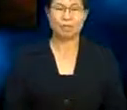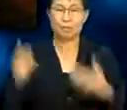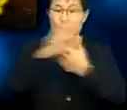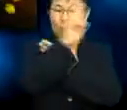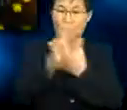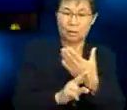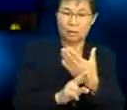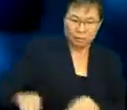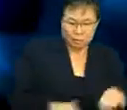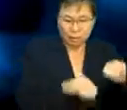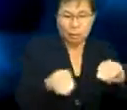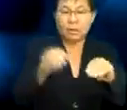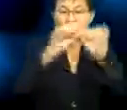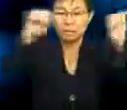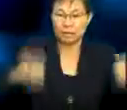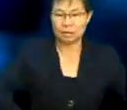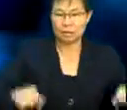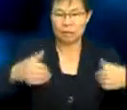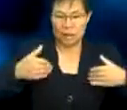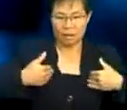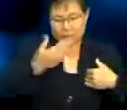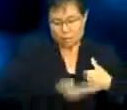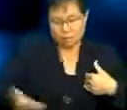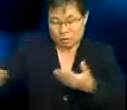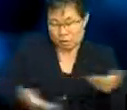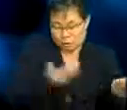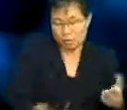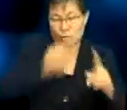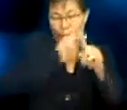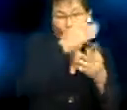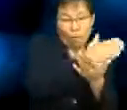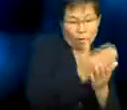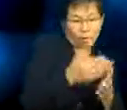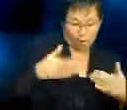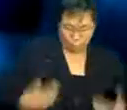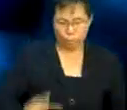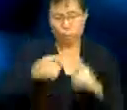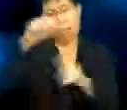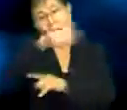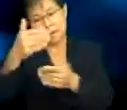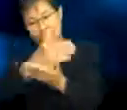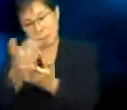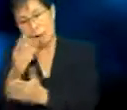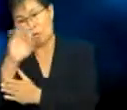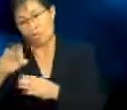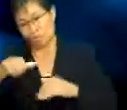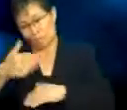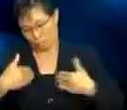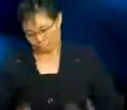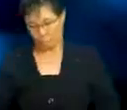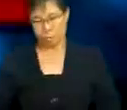Whee! The blood circulatory system carries substances from one part of the body to